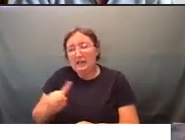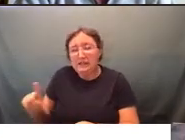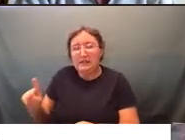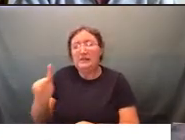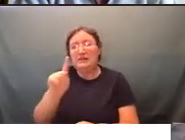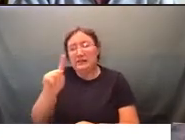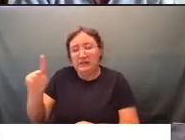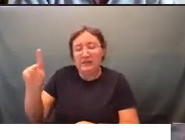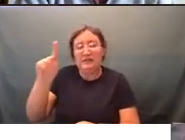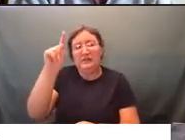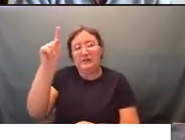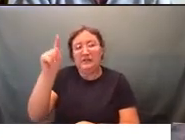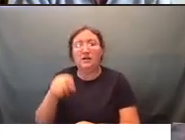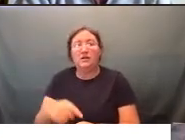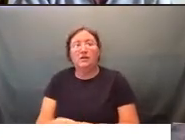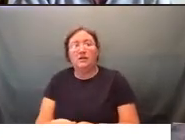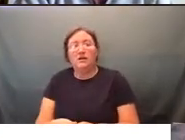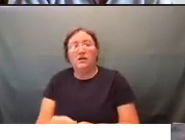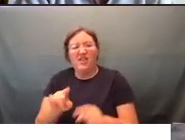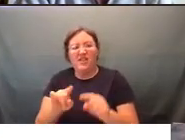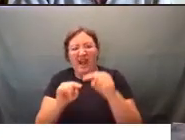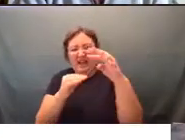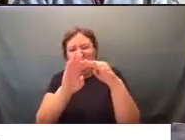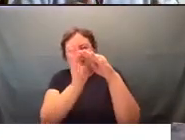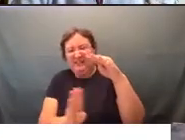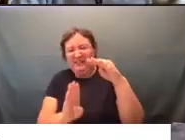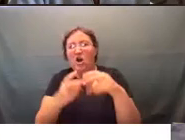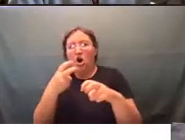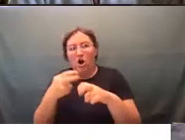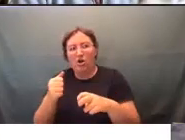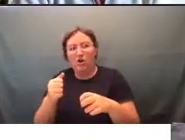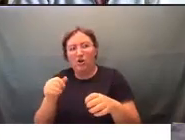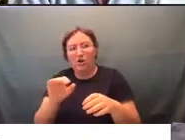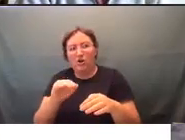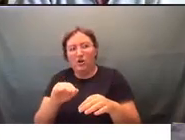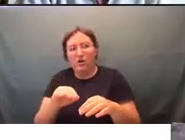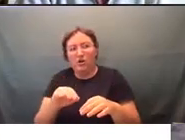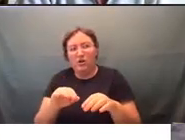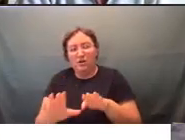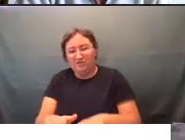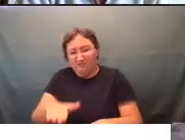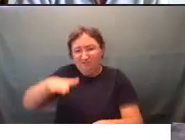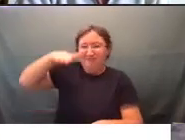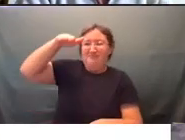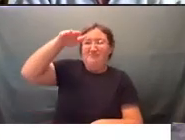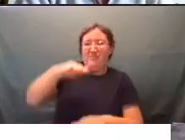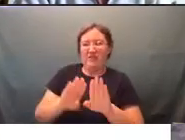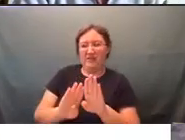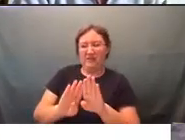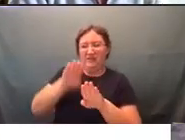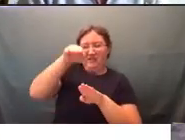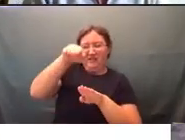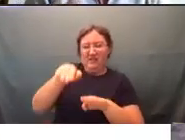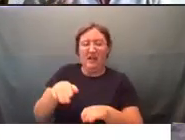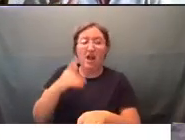this too, just increase the sketch factor a little bit, where you need to bring this big step up to get to it. So it might